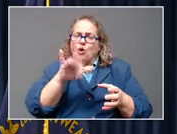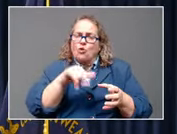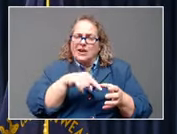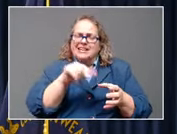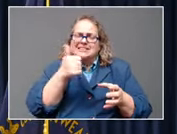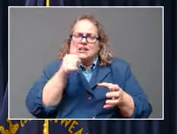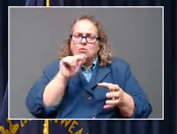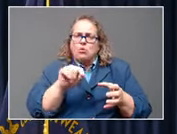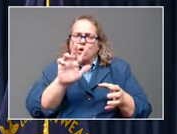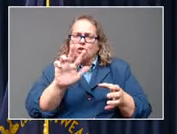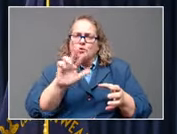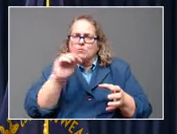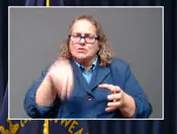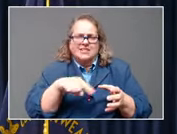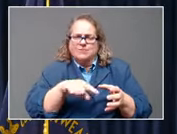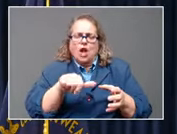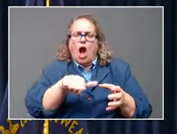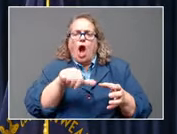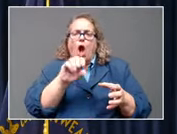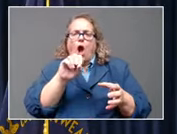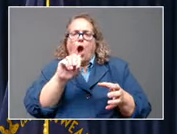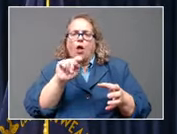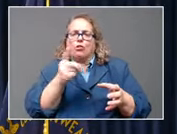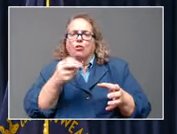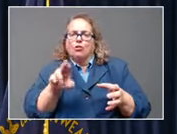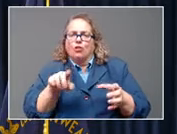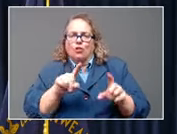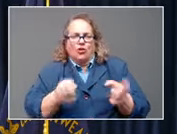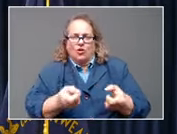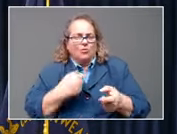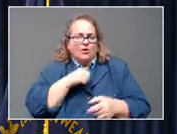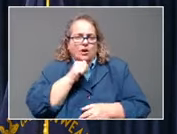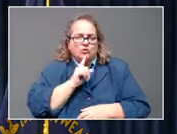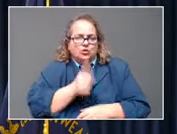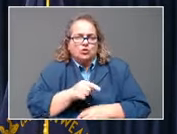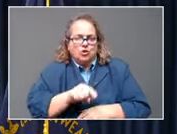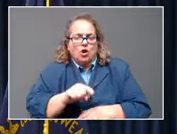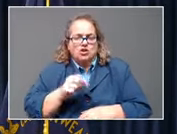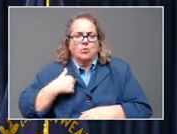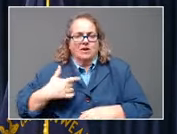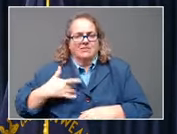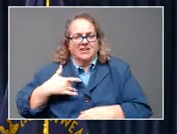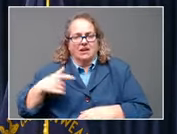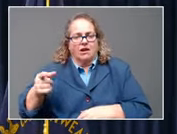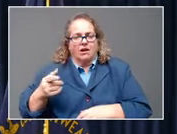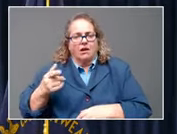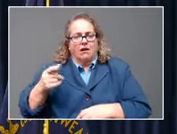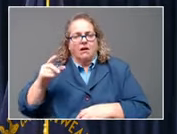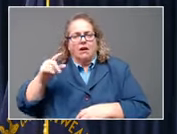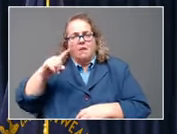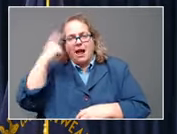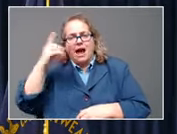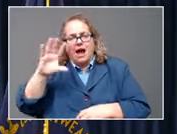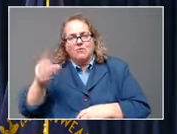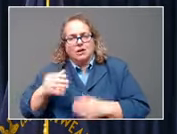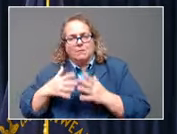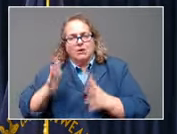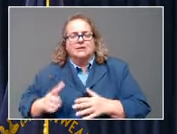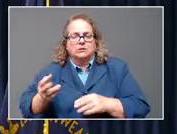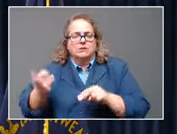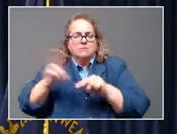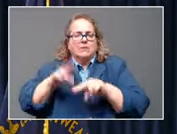probably a little bit better than the 7% that is there. Vaccination status of